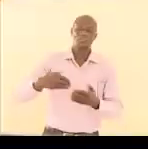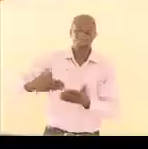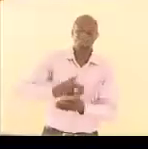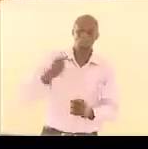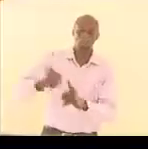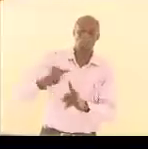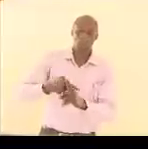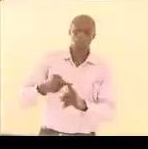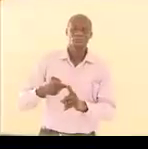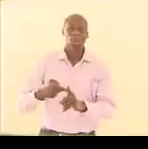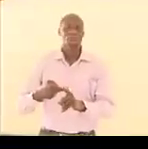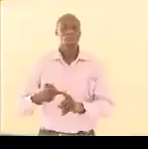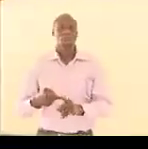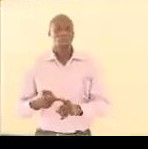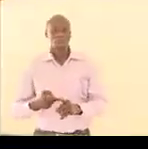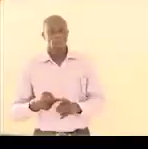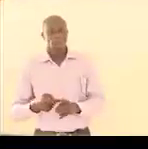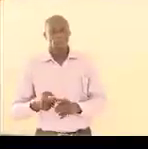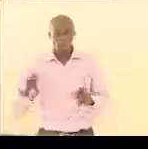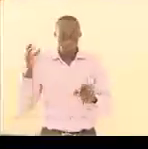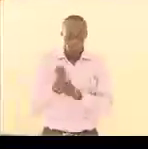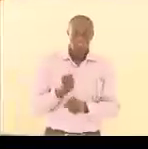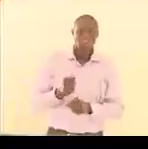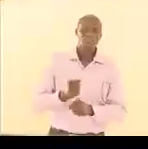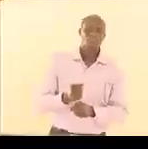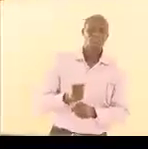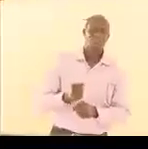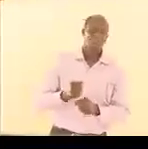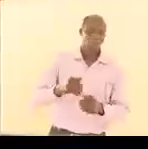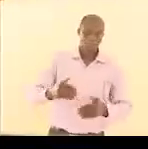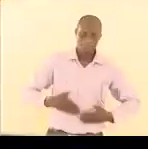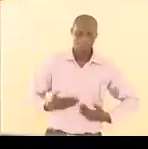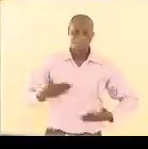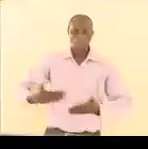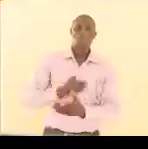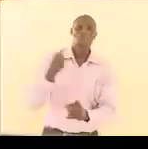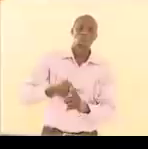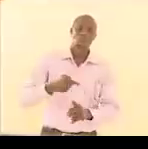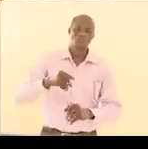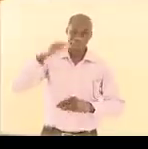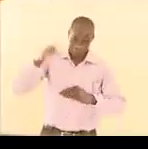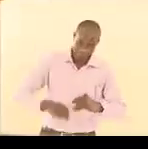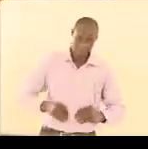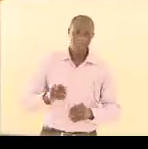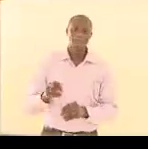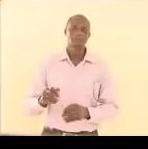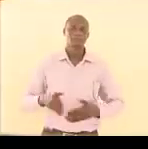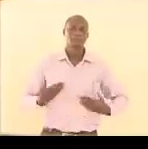But that's what you now get. In fact, you get more Happy New Month than Happy Easter.